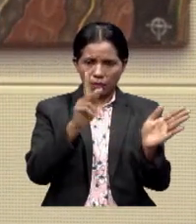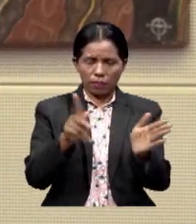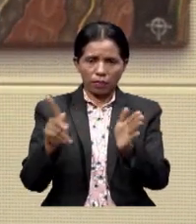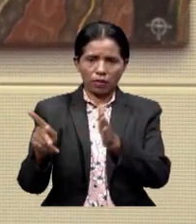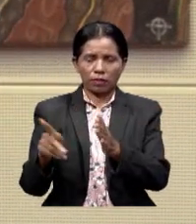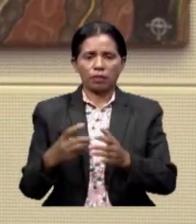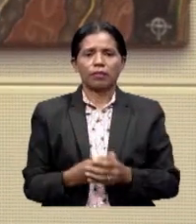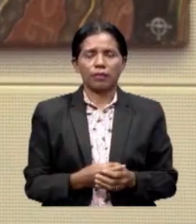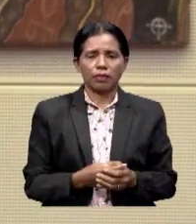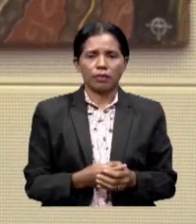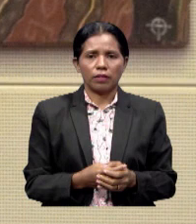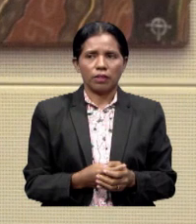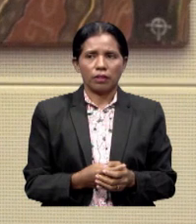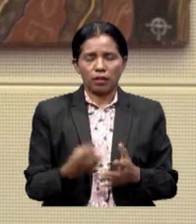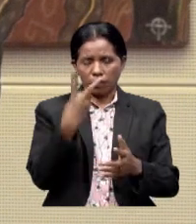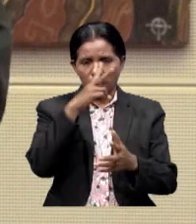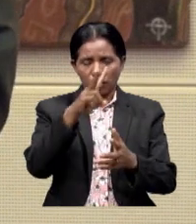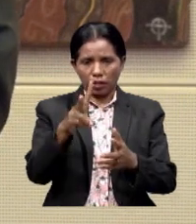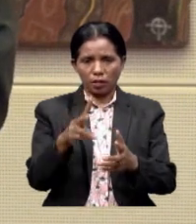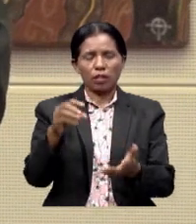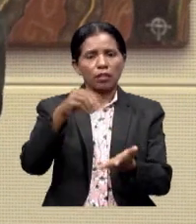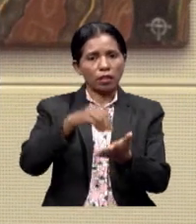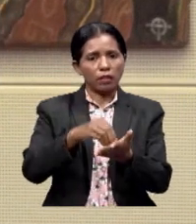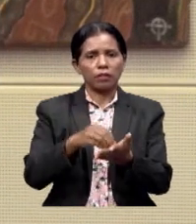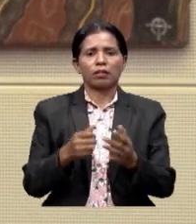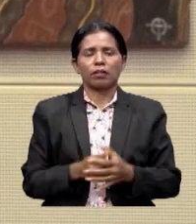we don't have a serious external threat.